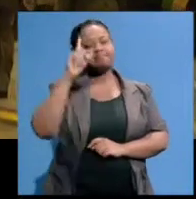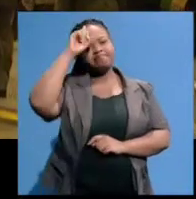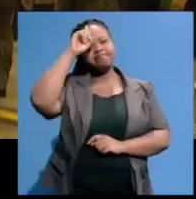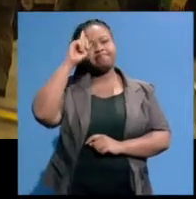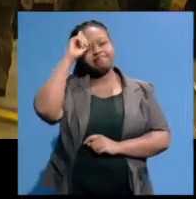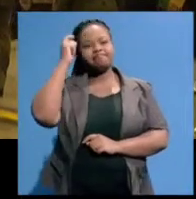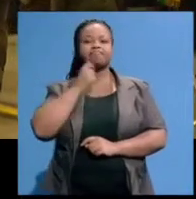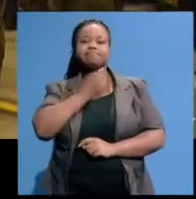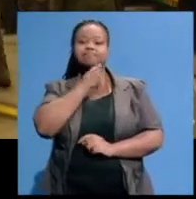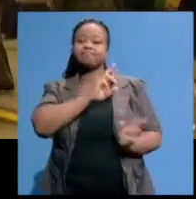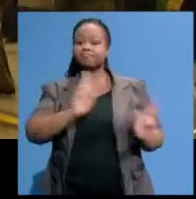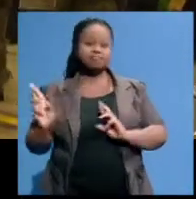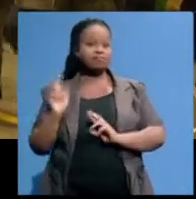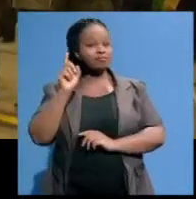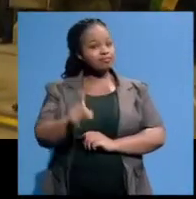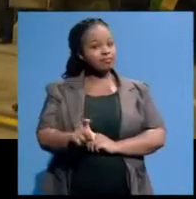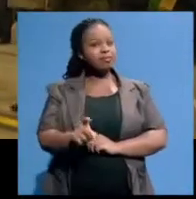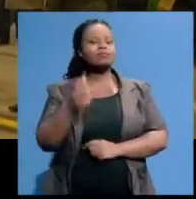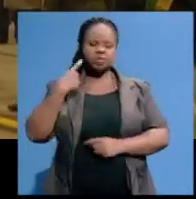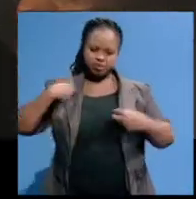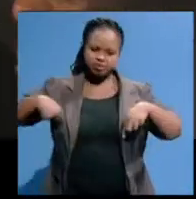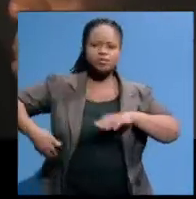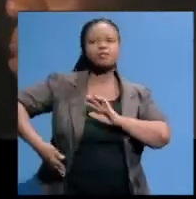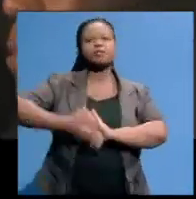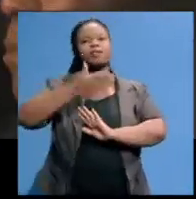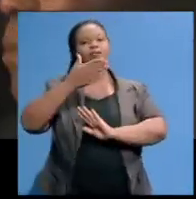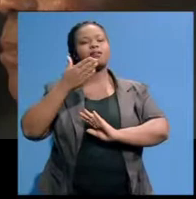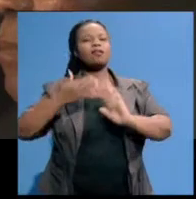Umandela uthahlo mehlasele